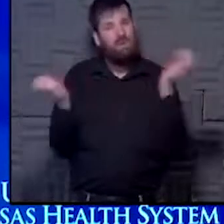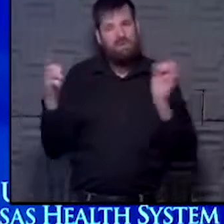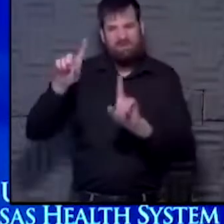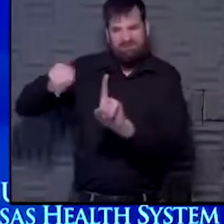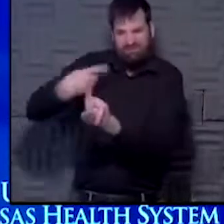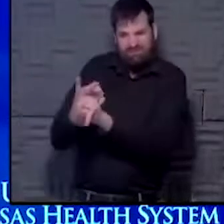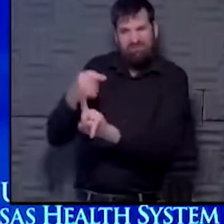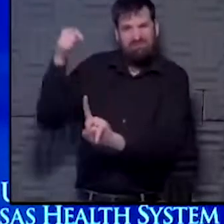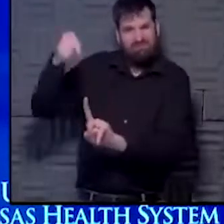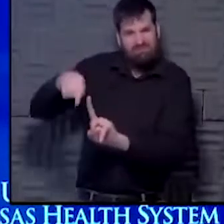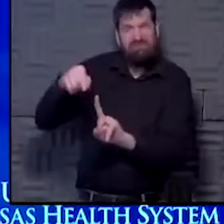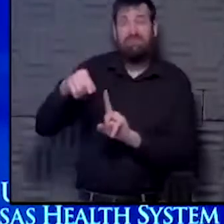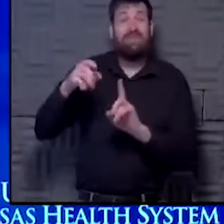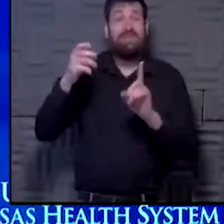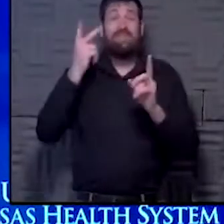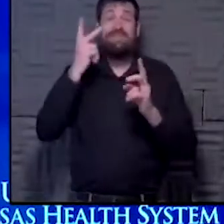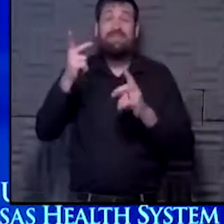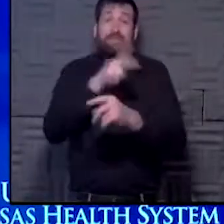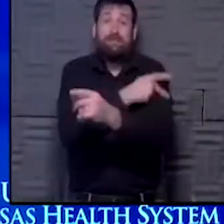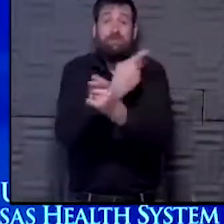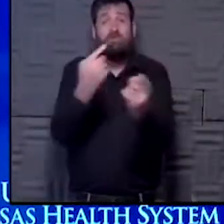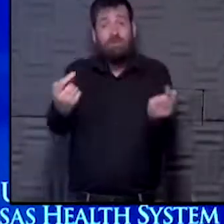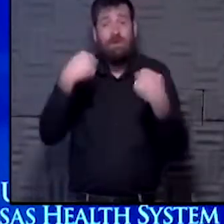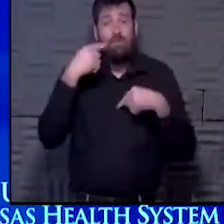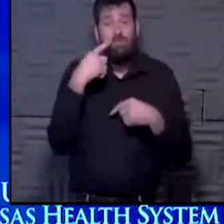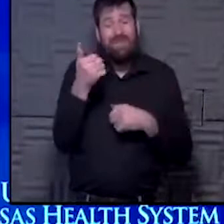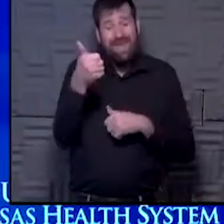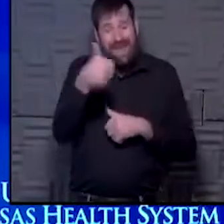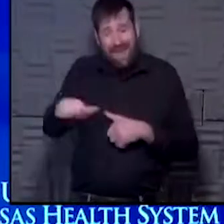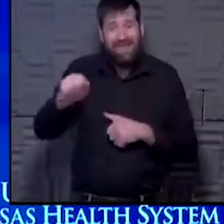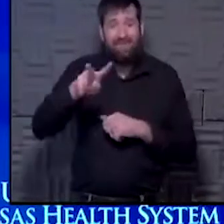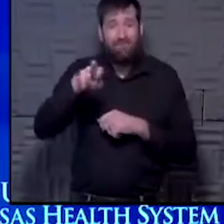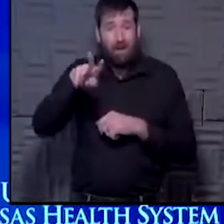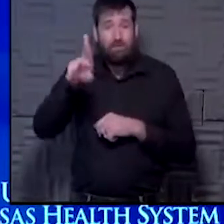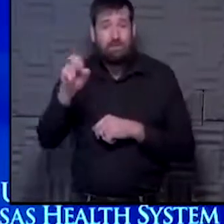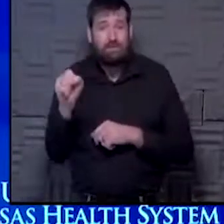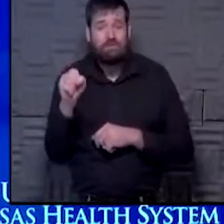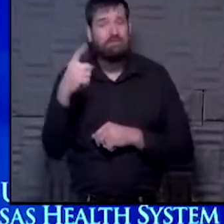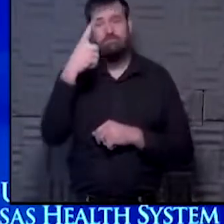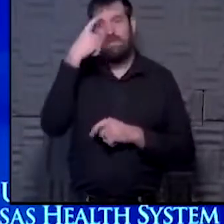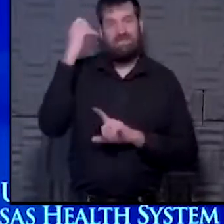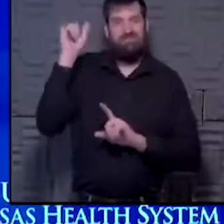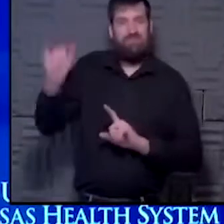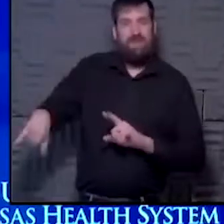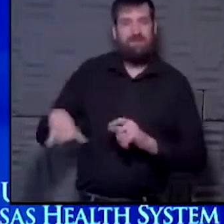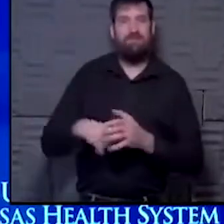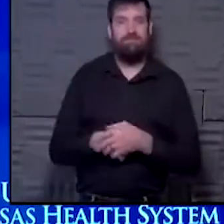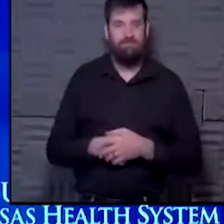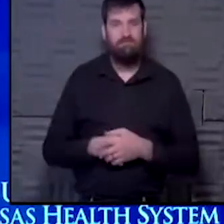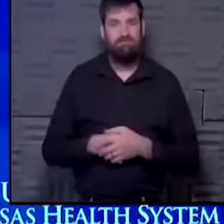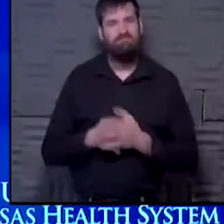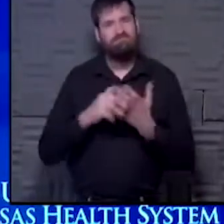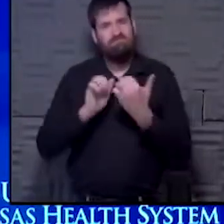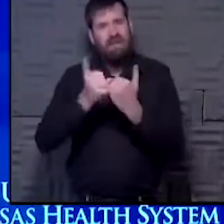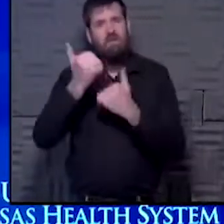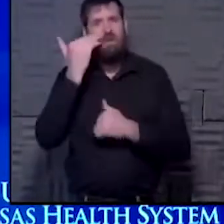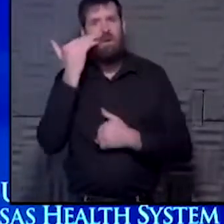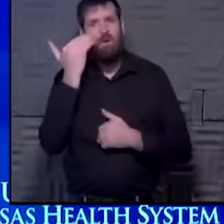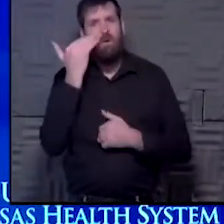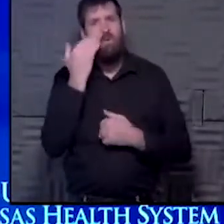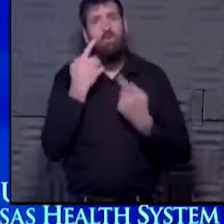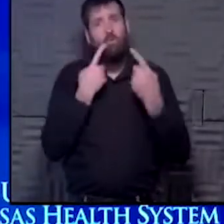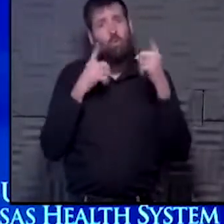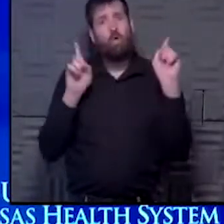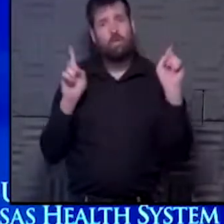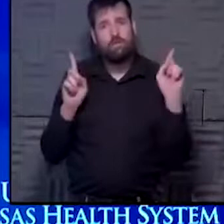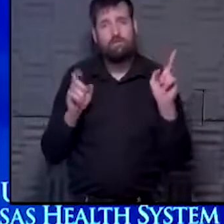the patients admitted with any type of viral illness right now is because of infection control. That's how you know it